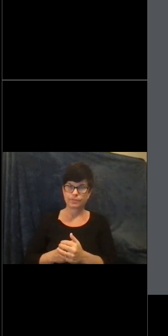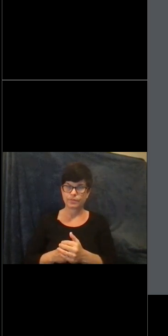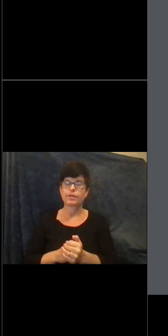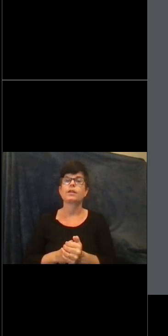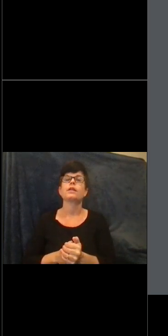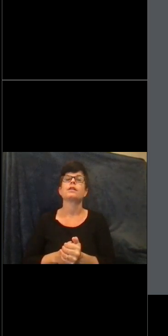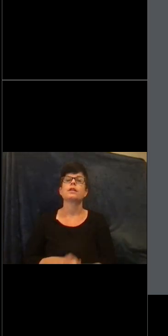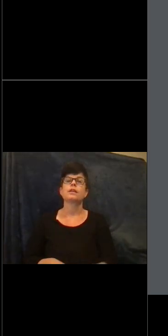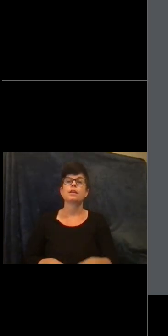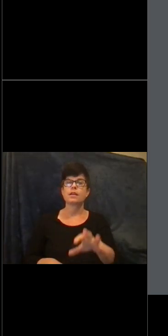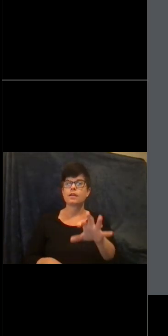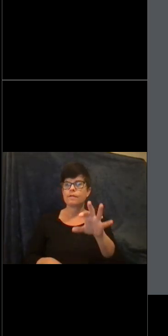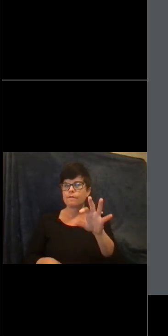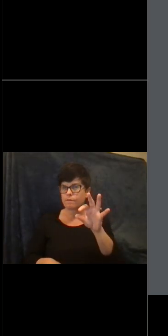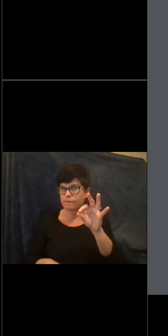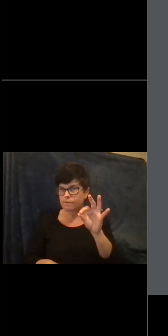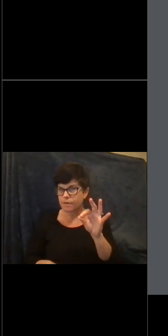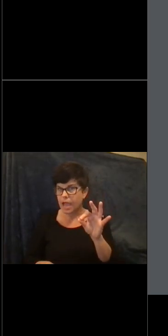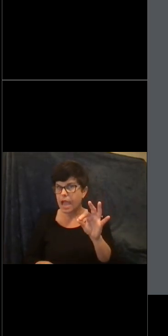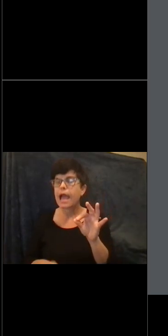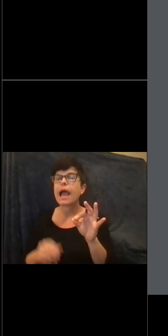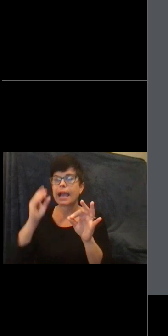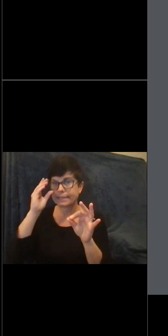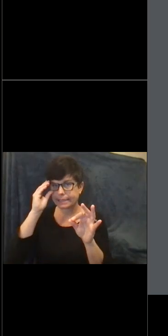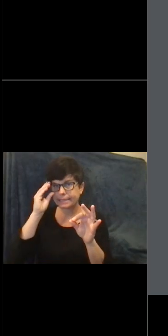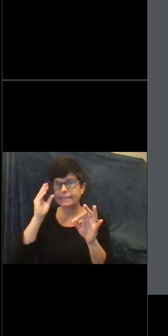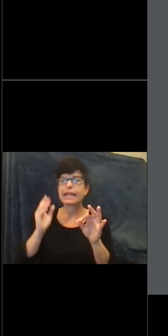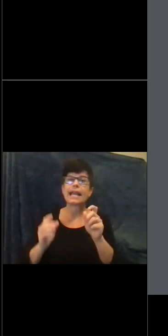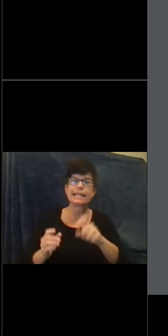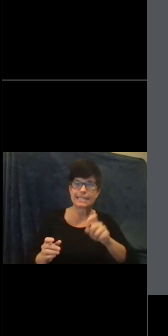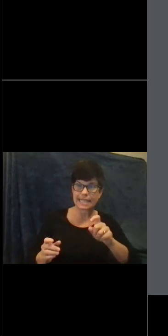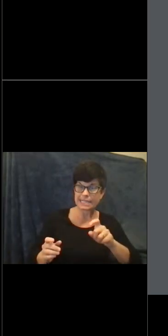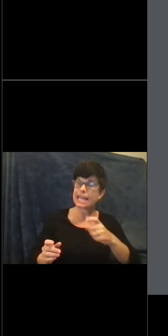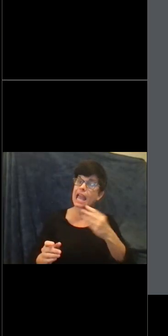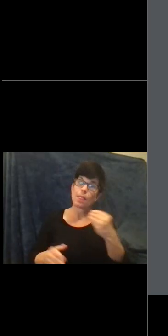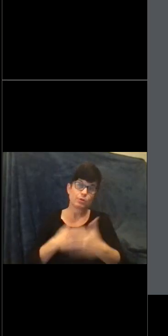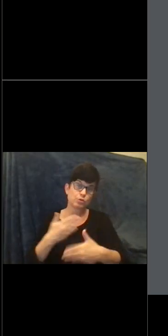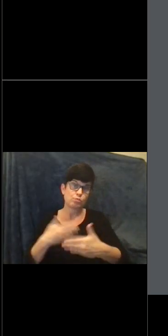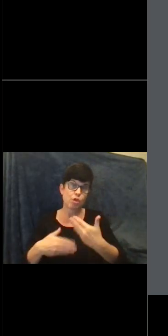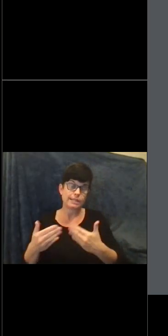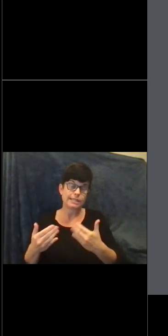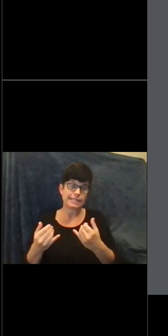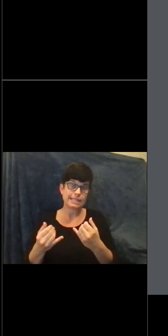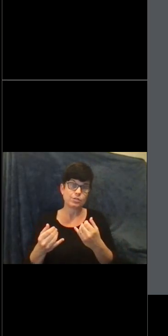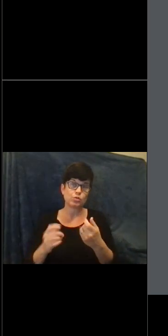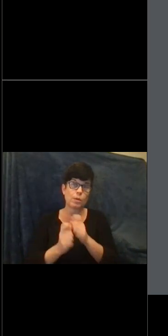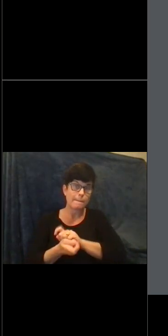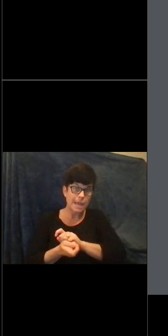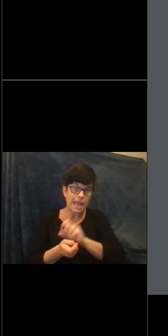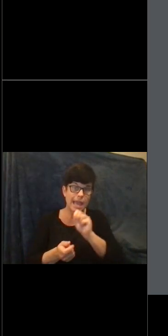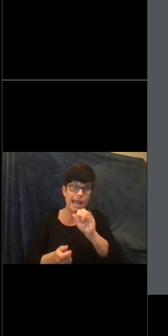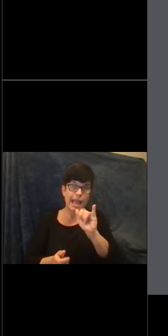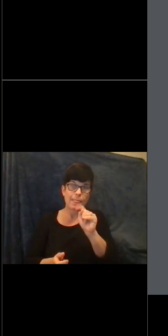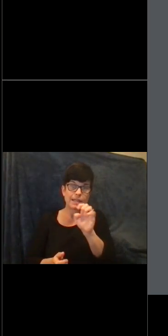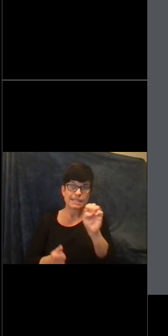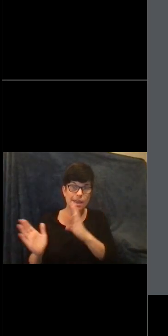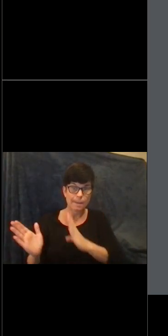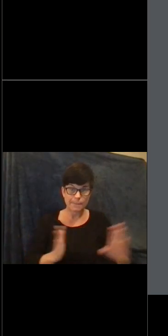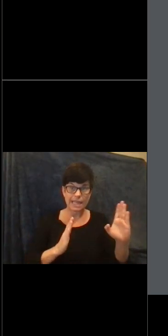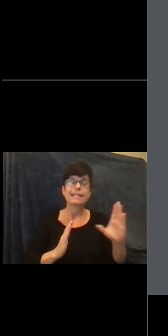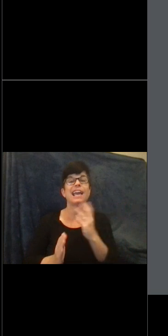thing. And then they need to look at the feasibility and the process. There's a process to amend our site plan and the boundaries. Also, that entails going to the